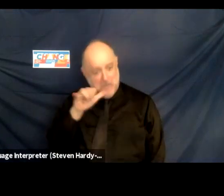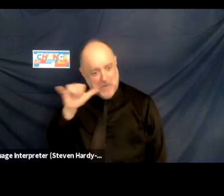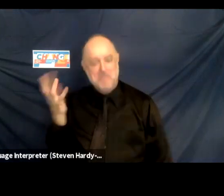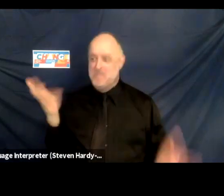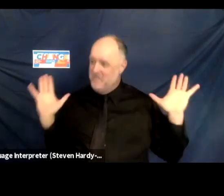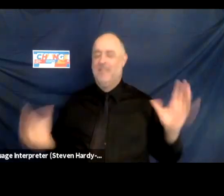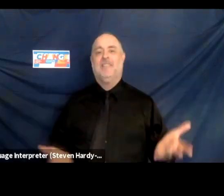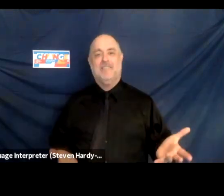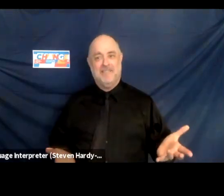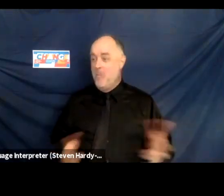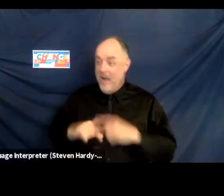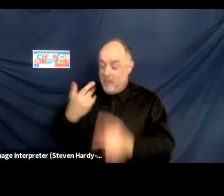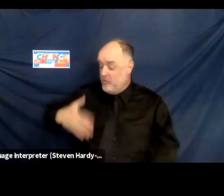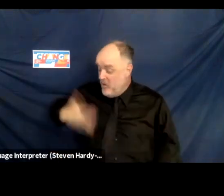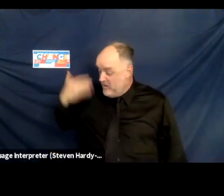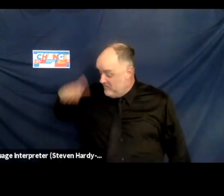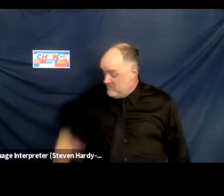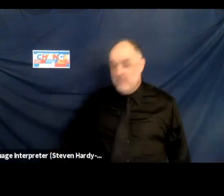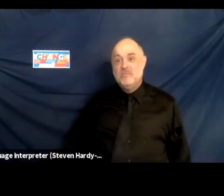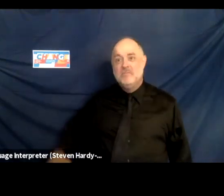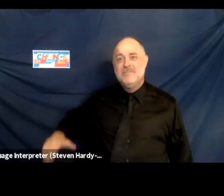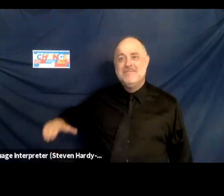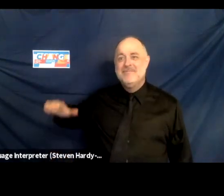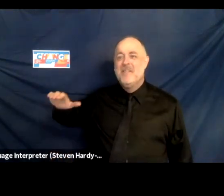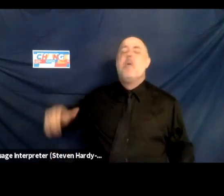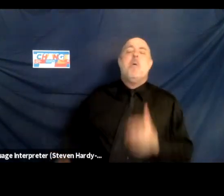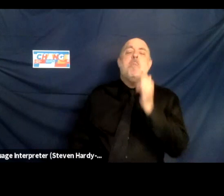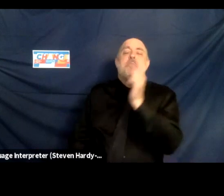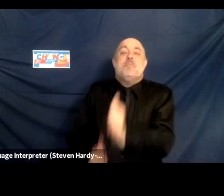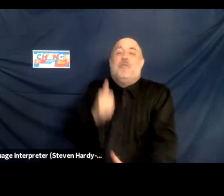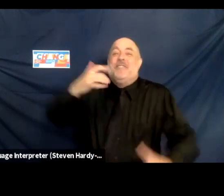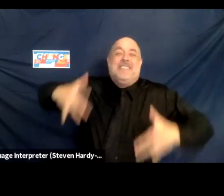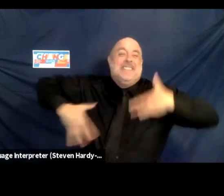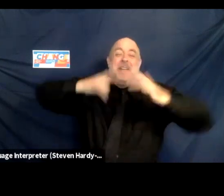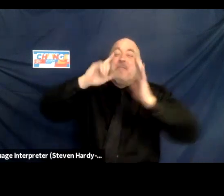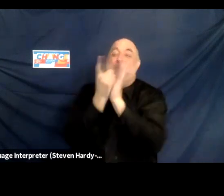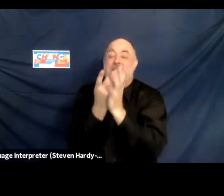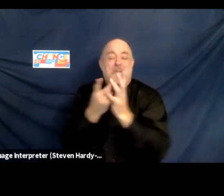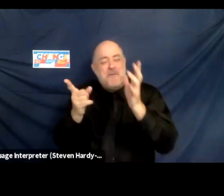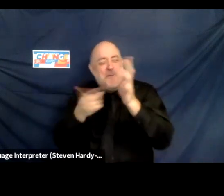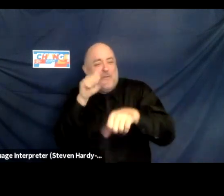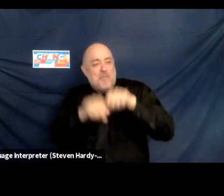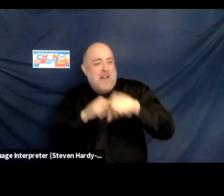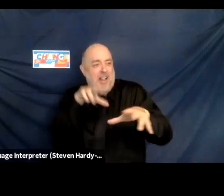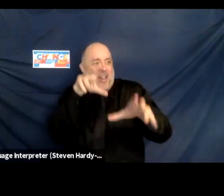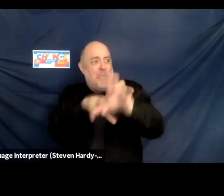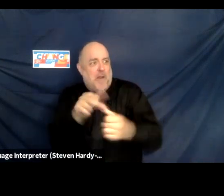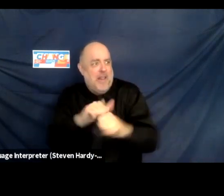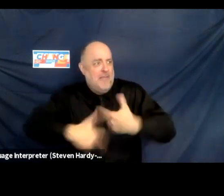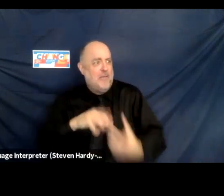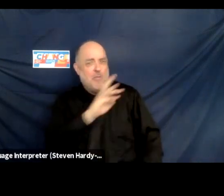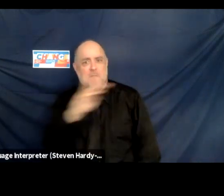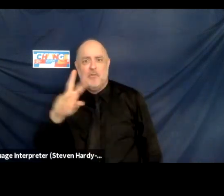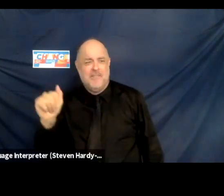one of my most exciting moments was getting my first bicycle. It was a badly used, worn. We lived in West Virginia,